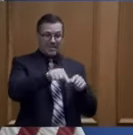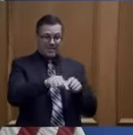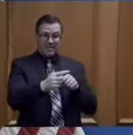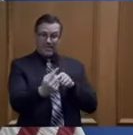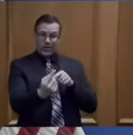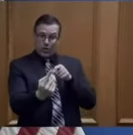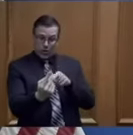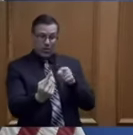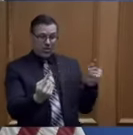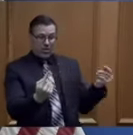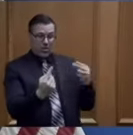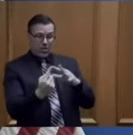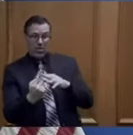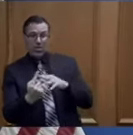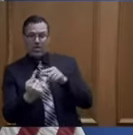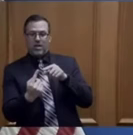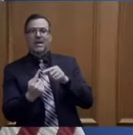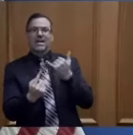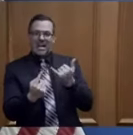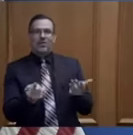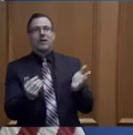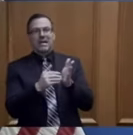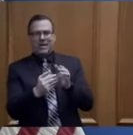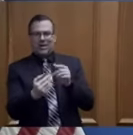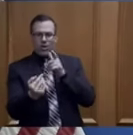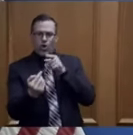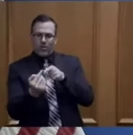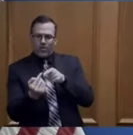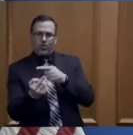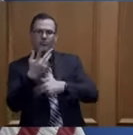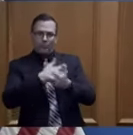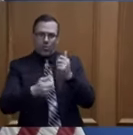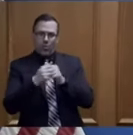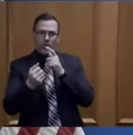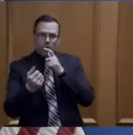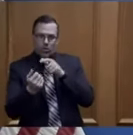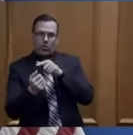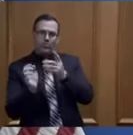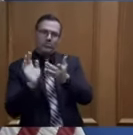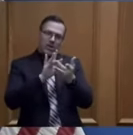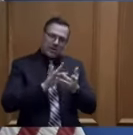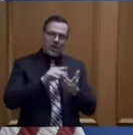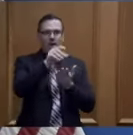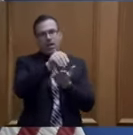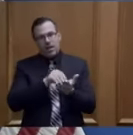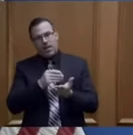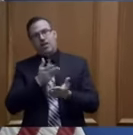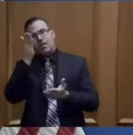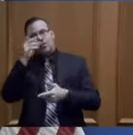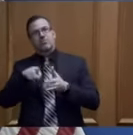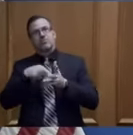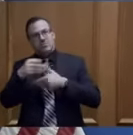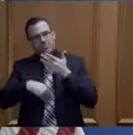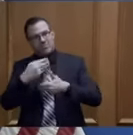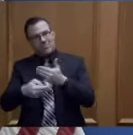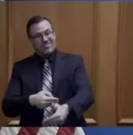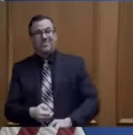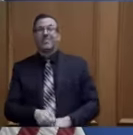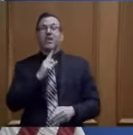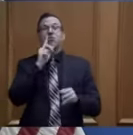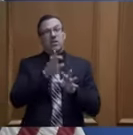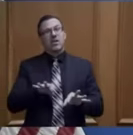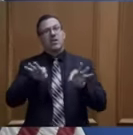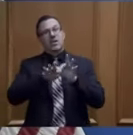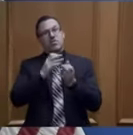the news, testing availability and contact tracing are two key components to help us move forward and